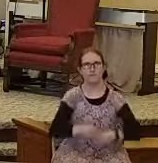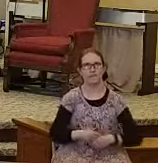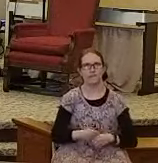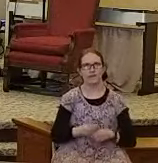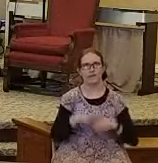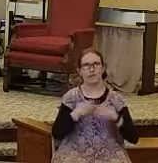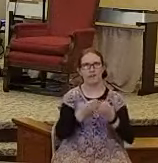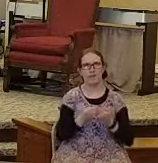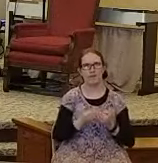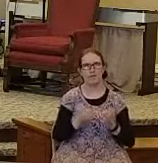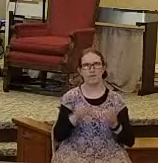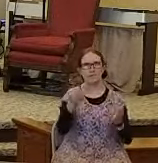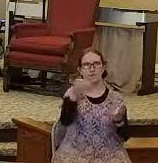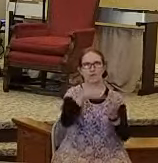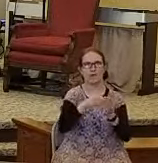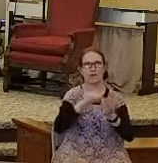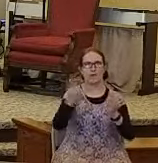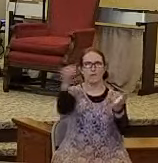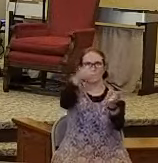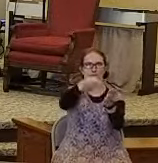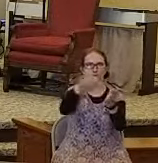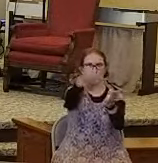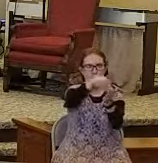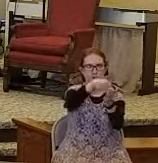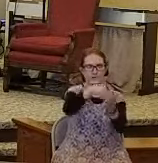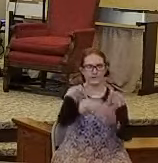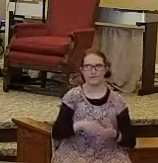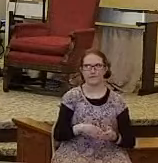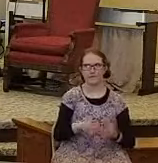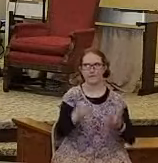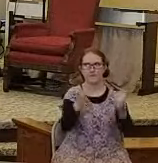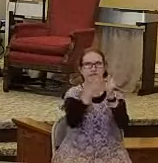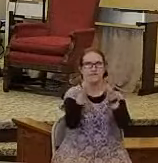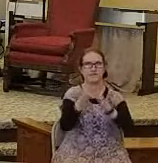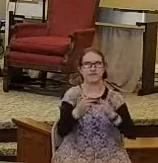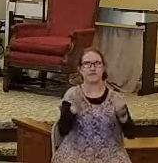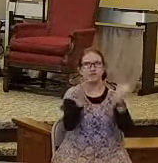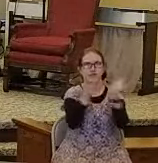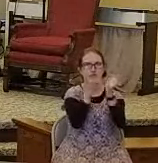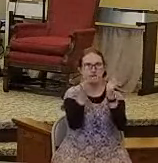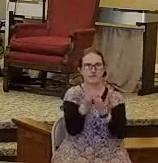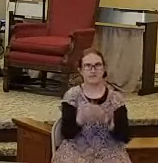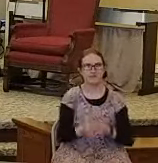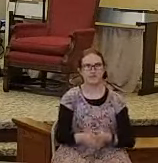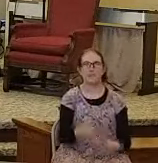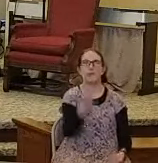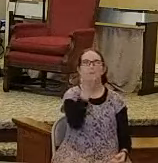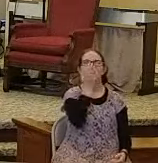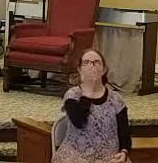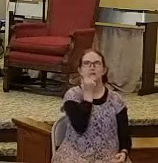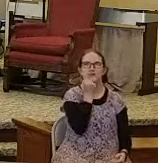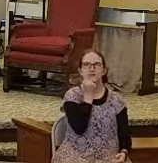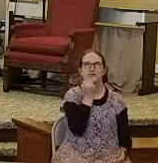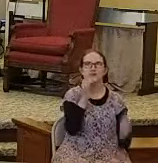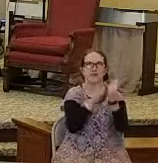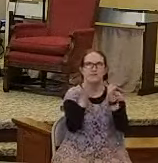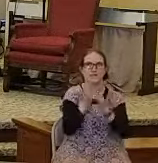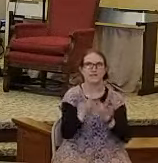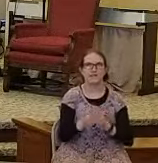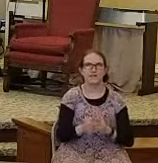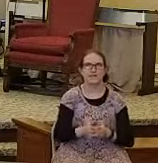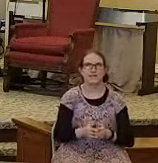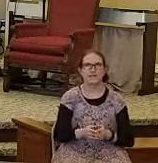right. How I proved him o'er and o'er. Jesus, Jesus, precious